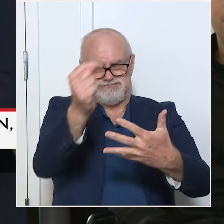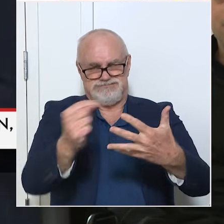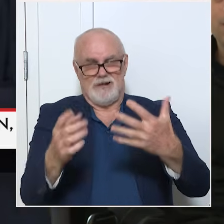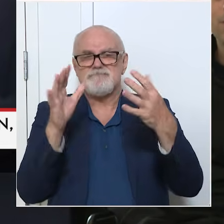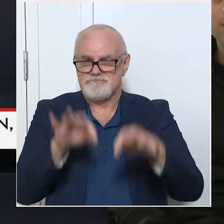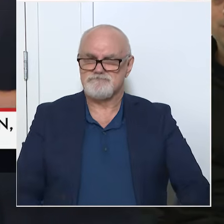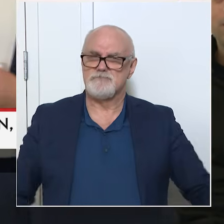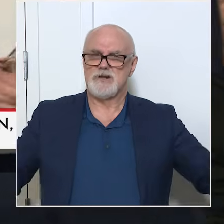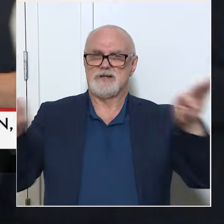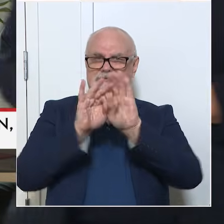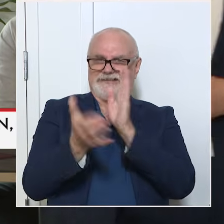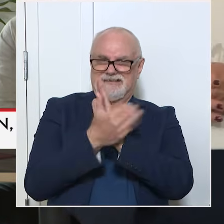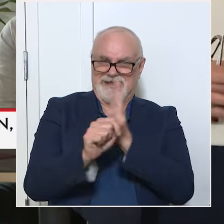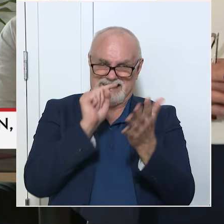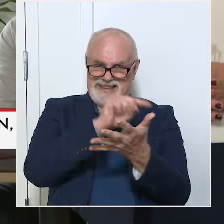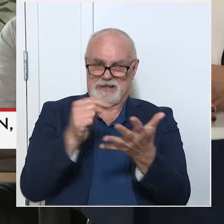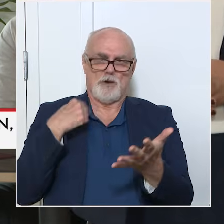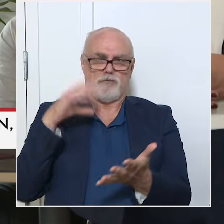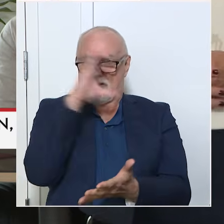economy.